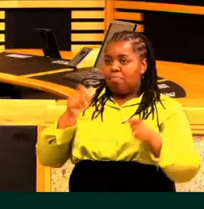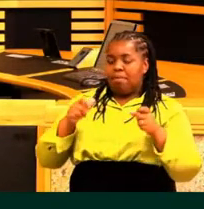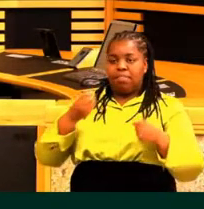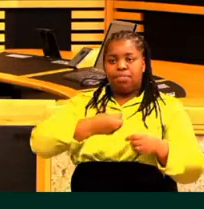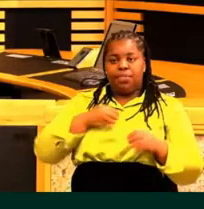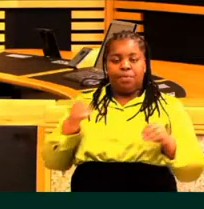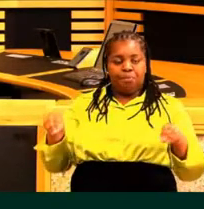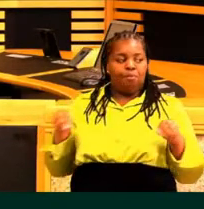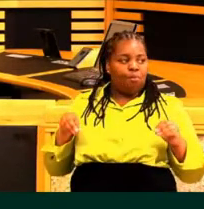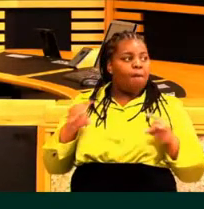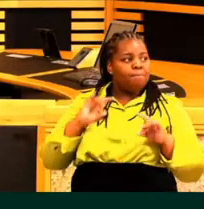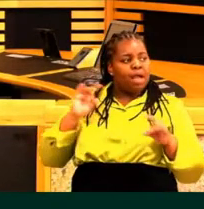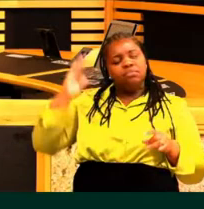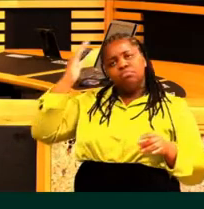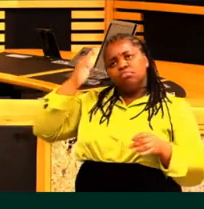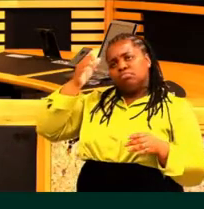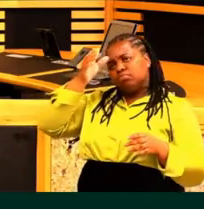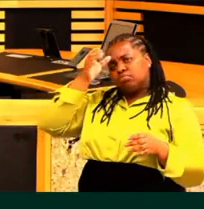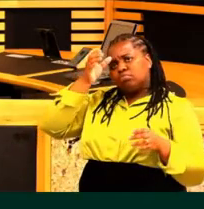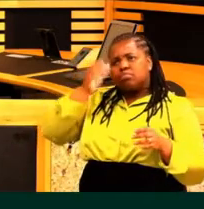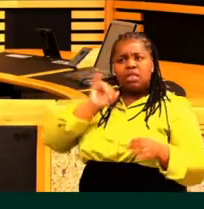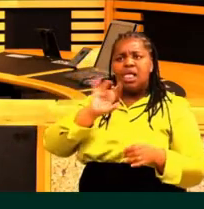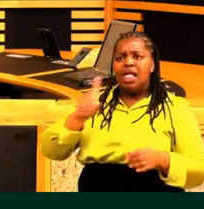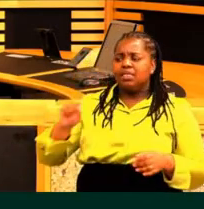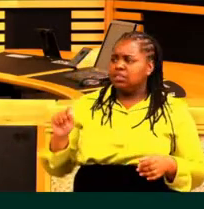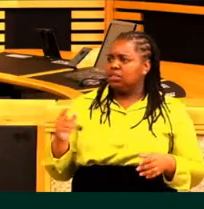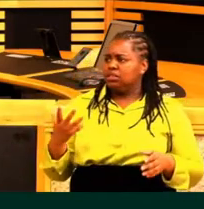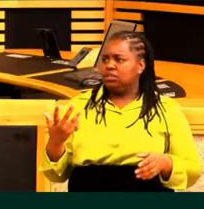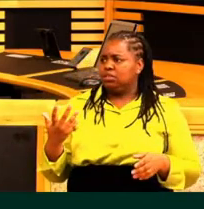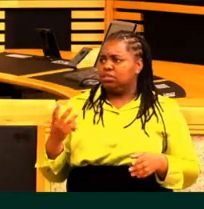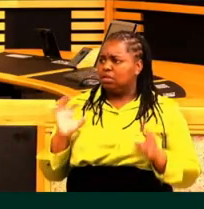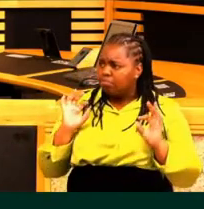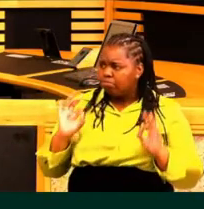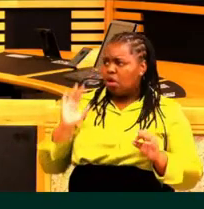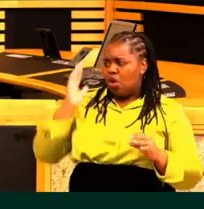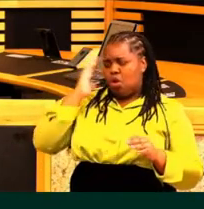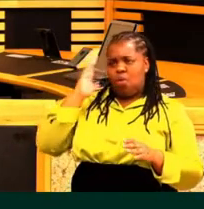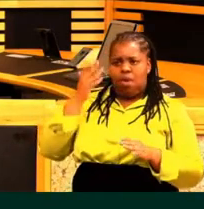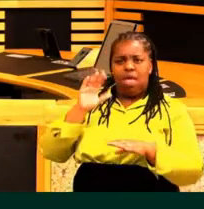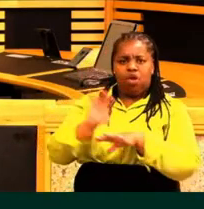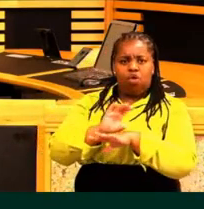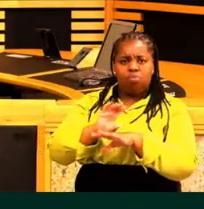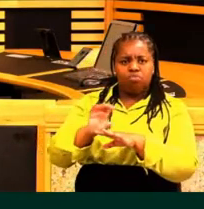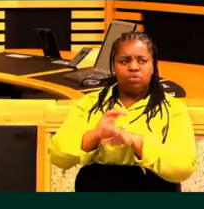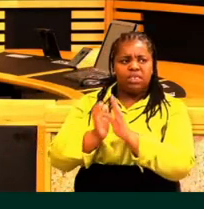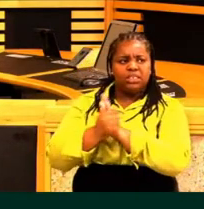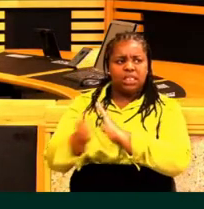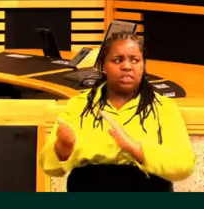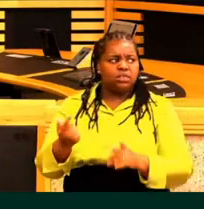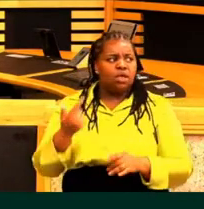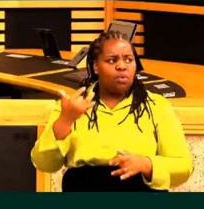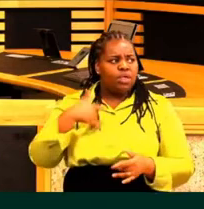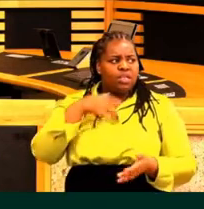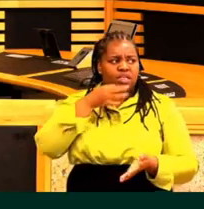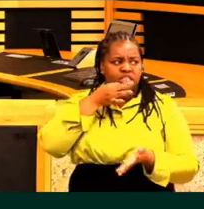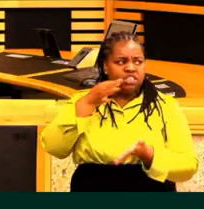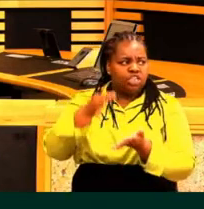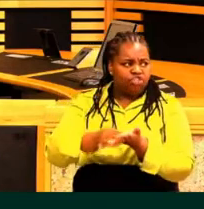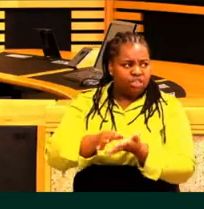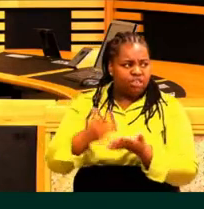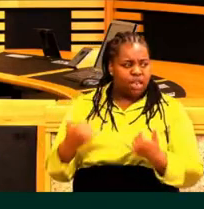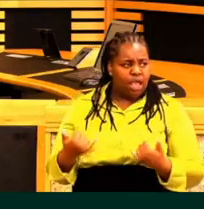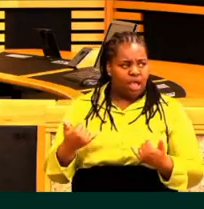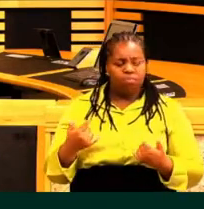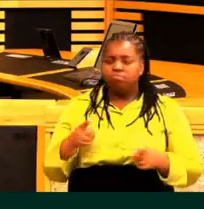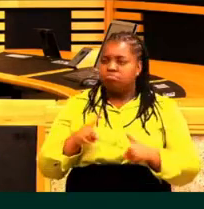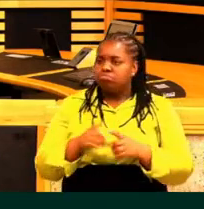young people who are graduates in it who are graduates in robotics and computer software sitting at home we suggested Outsourcing